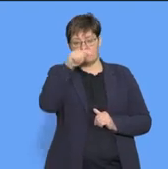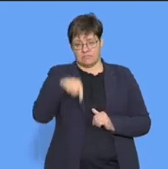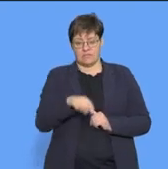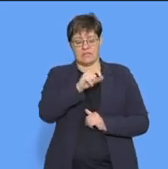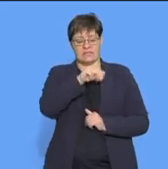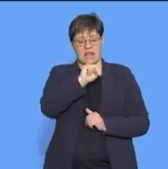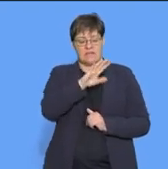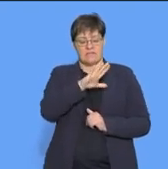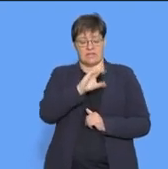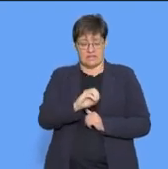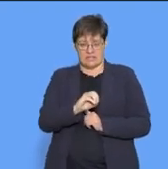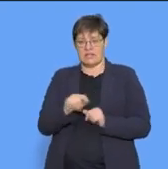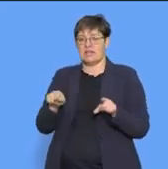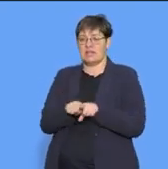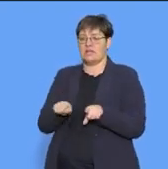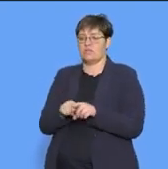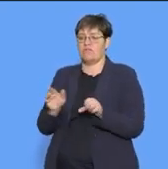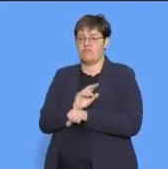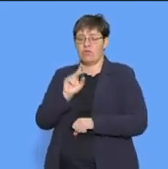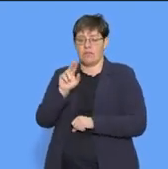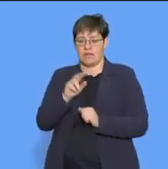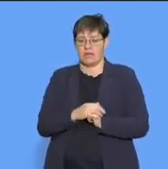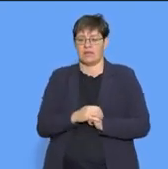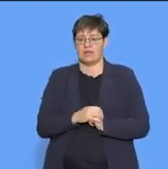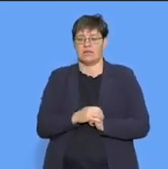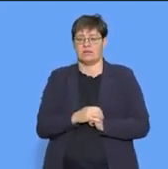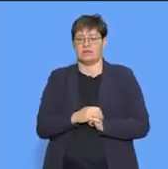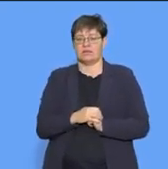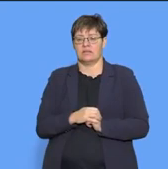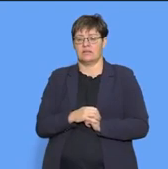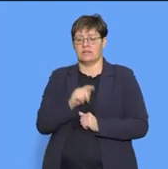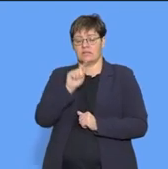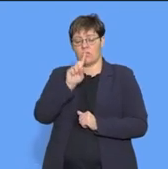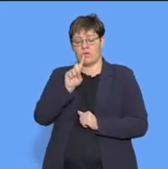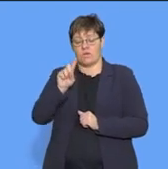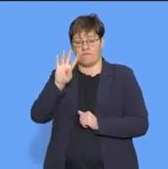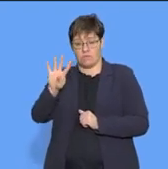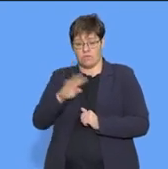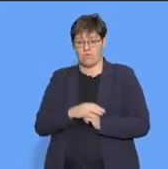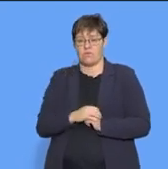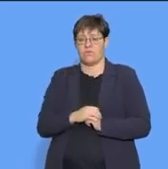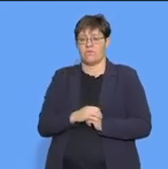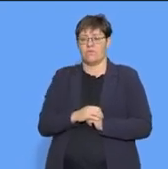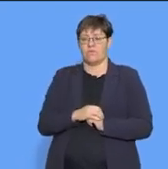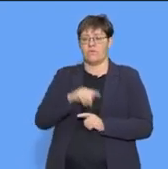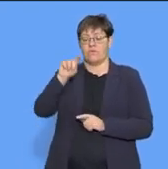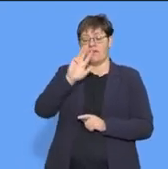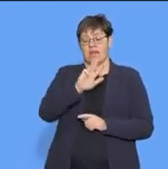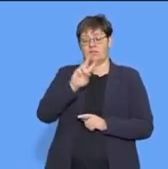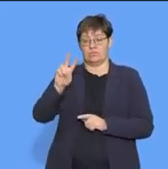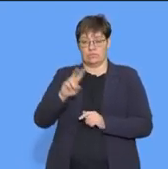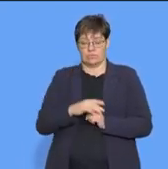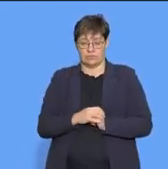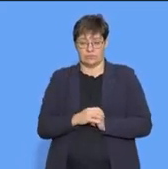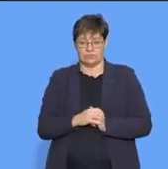from AB, which is 50, and then we've got to use our full pair. So our length of our full pair that's given is